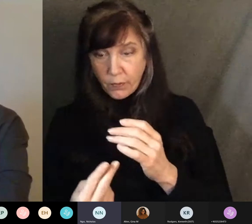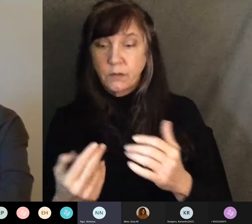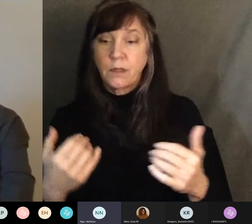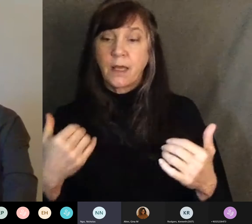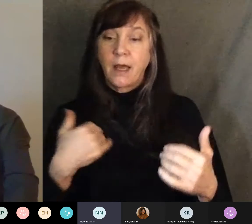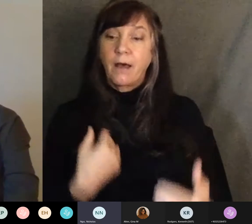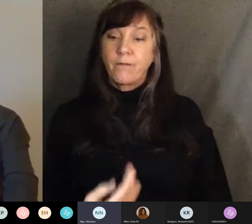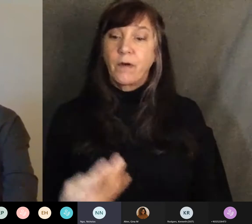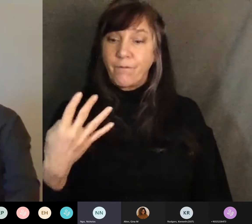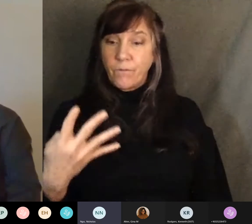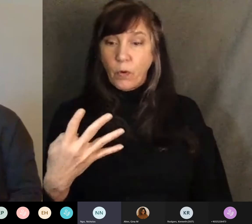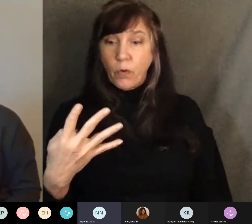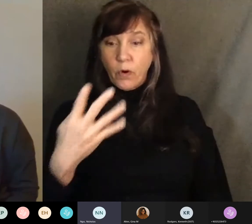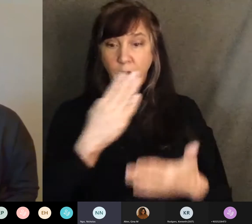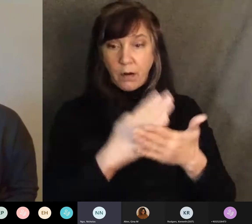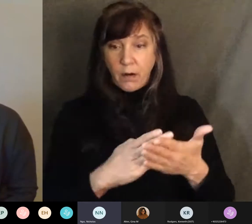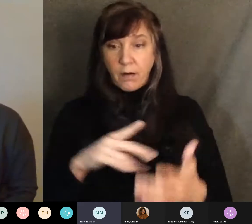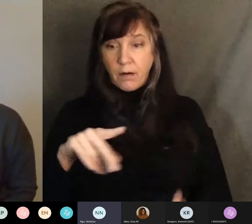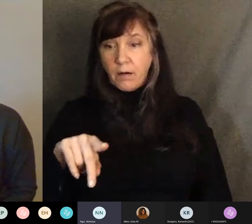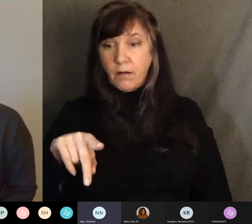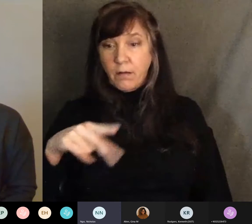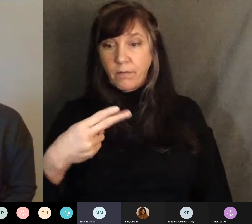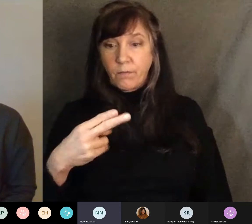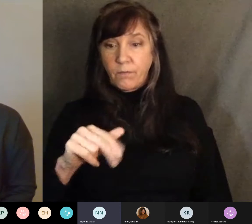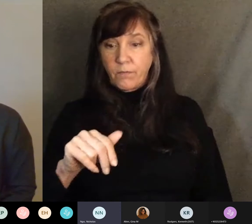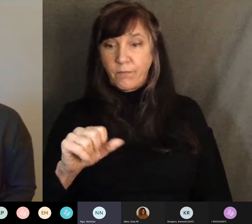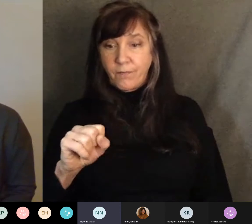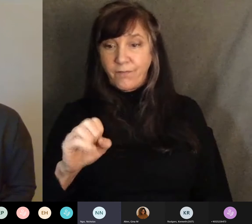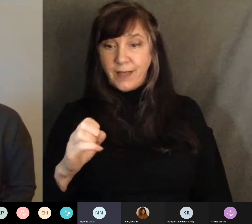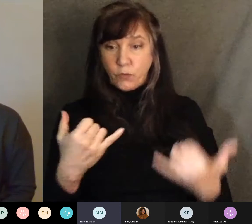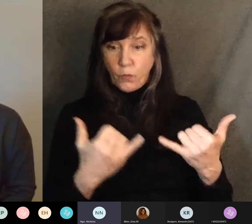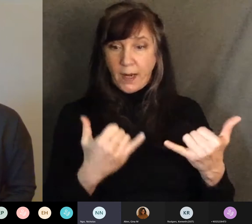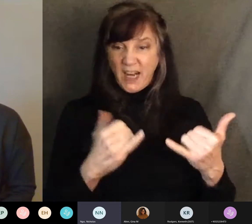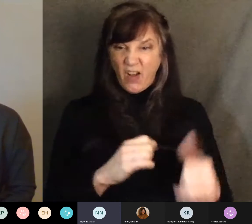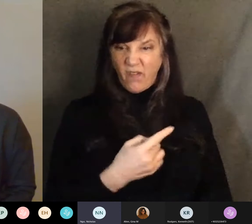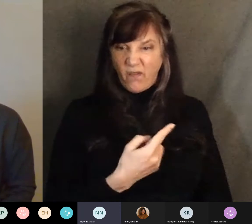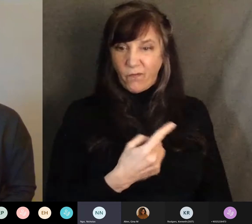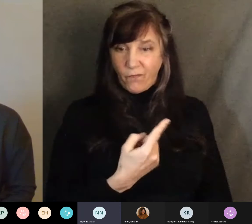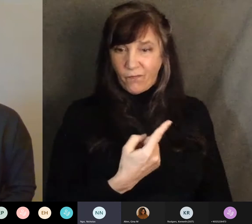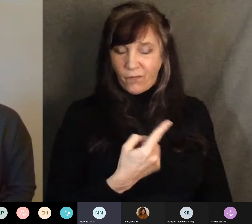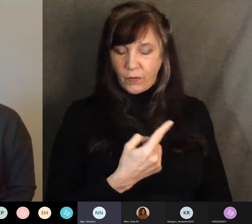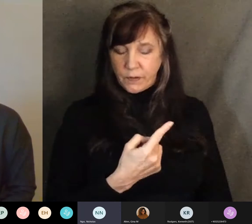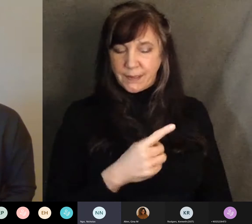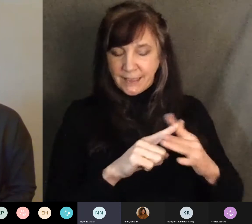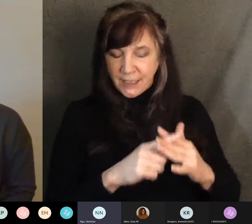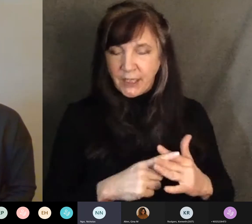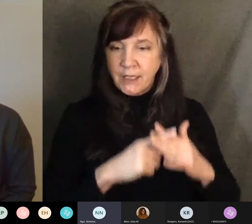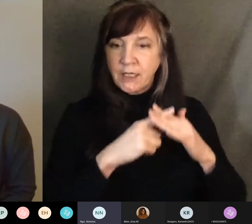4 phases. So we are currently in phase 1, which is just an initial,